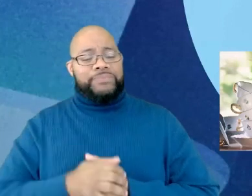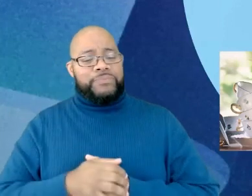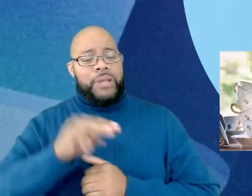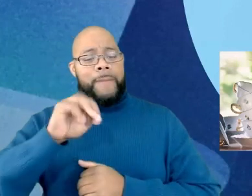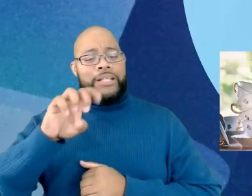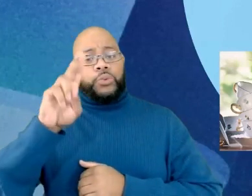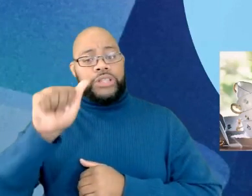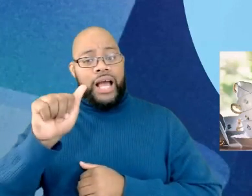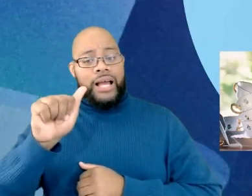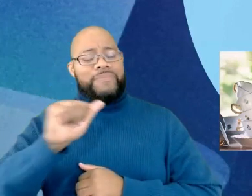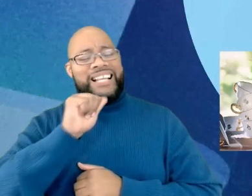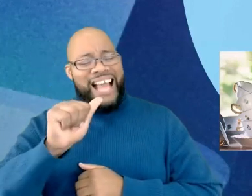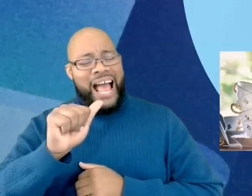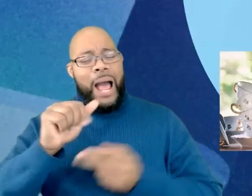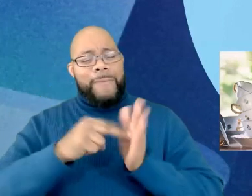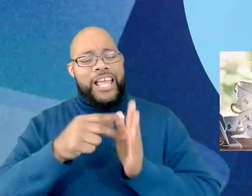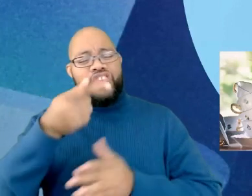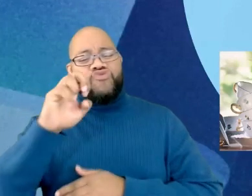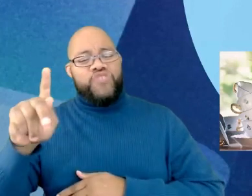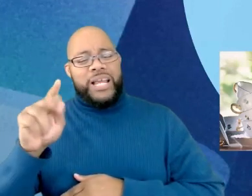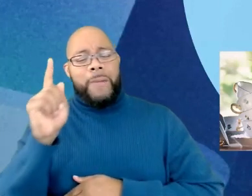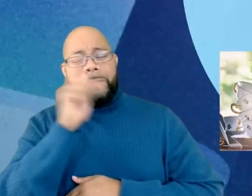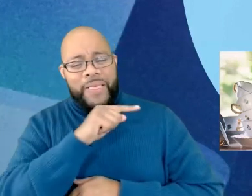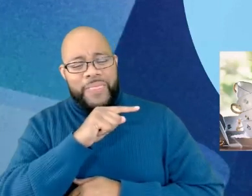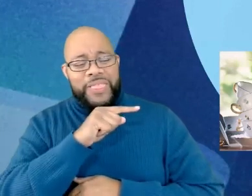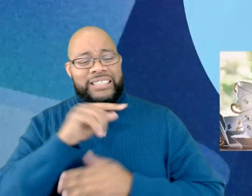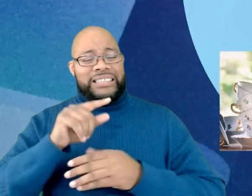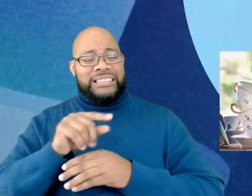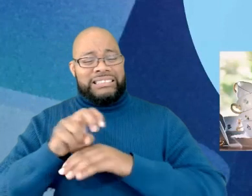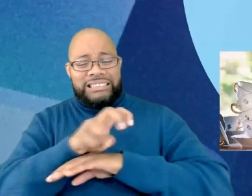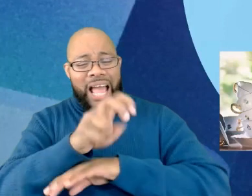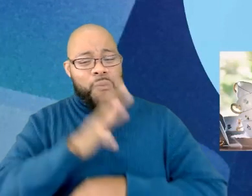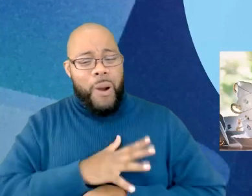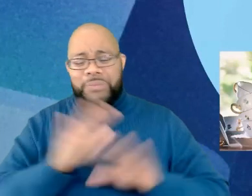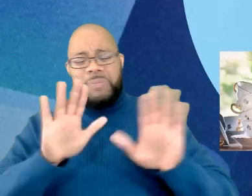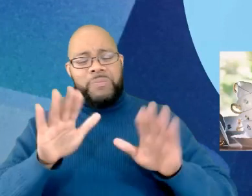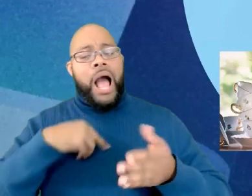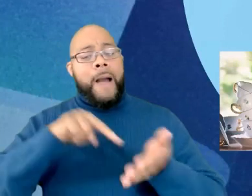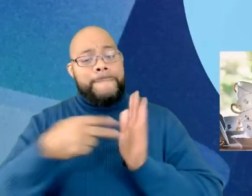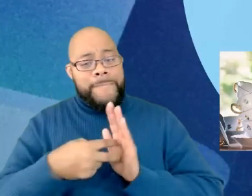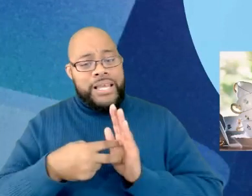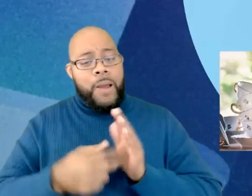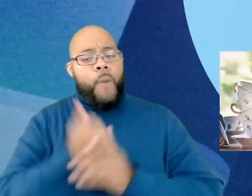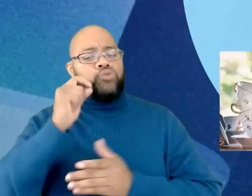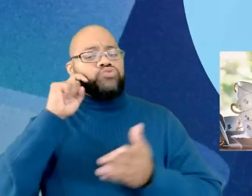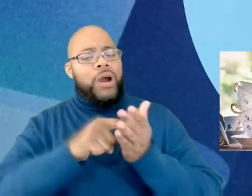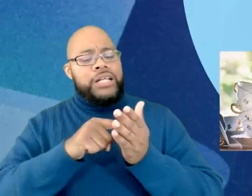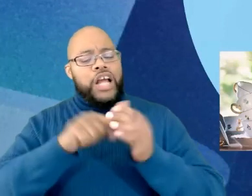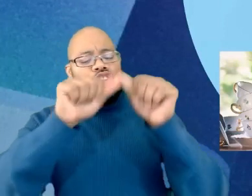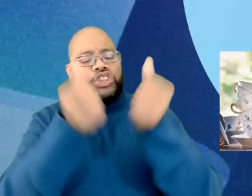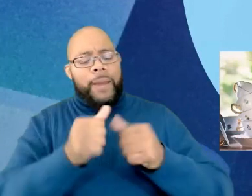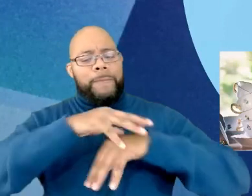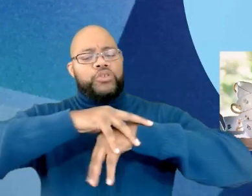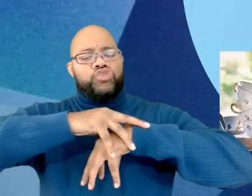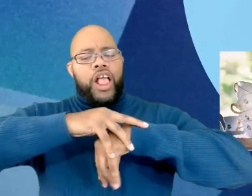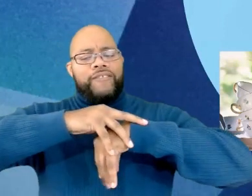A Medusa, no, I don't mean the Greek mythological petrifying snake lady. I meant the most recognizable form